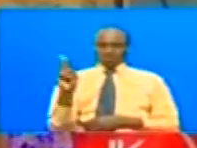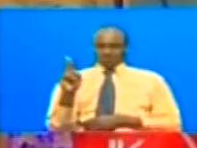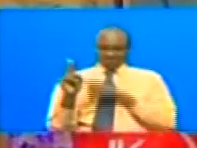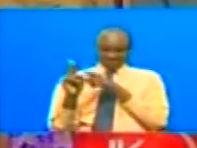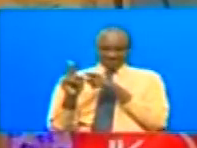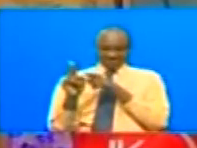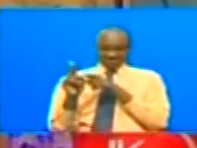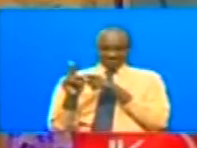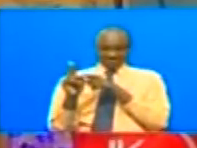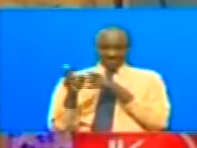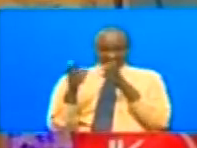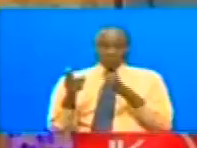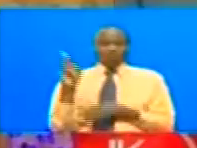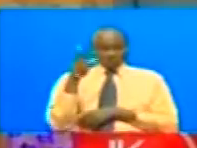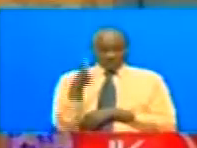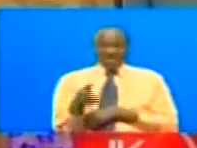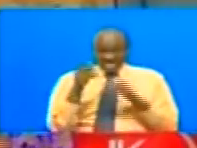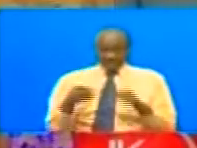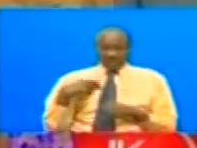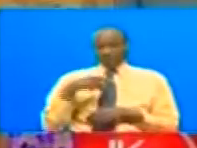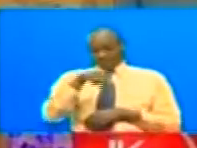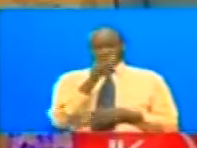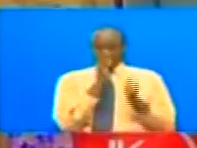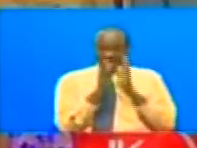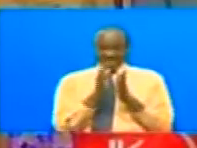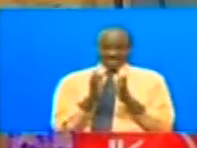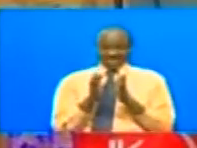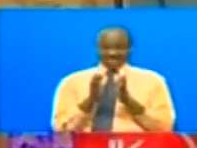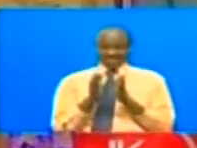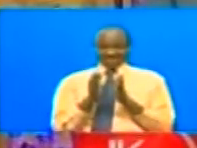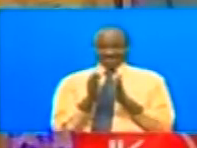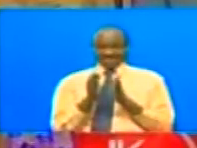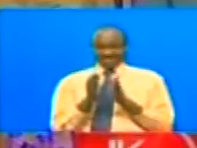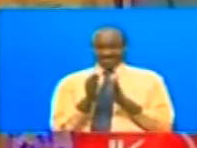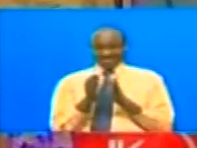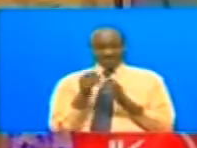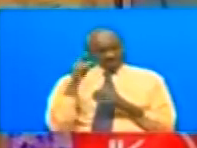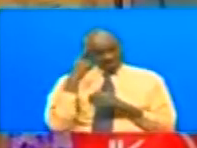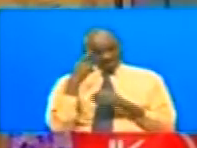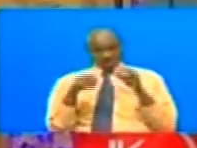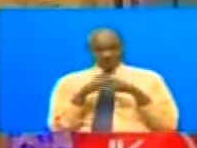president today. So if he's planning things, I'd be very uncomfortable if I was on his wrong side.